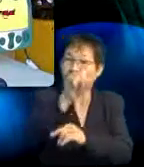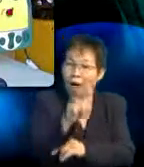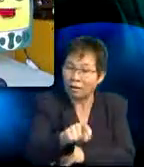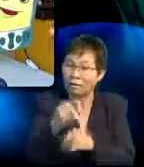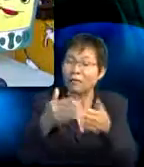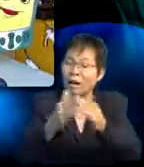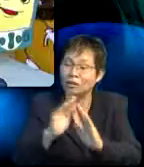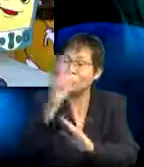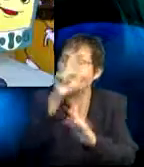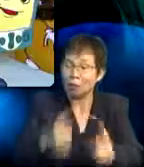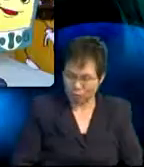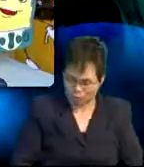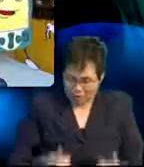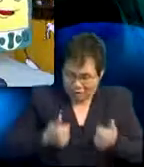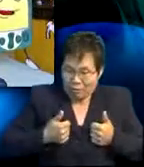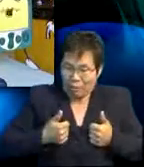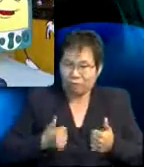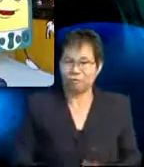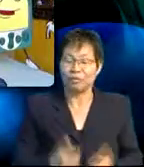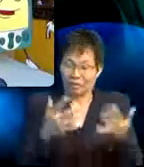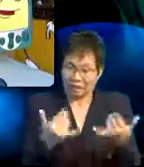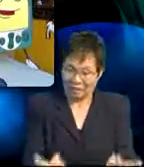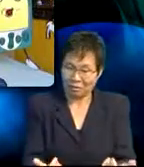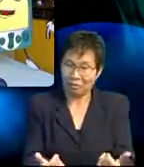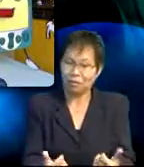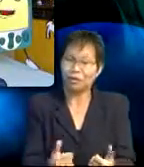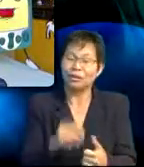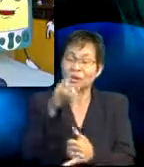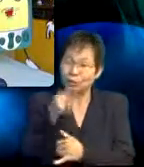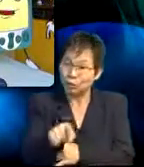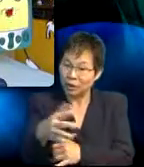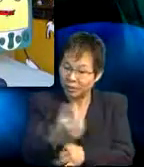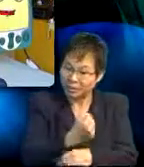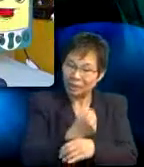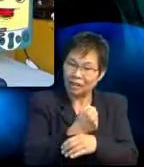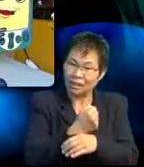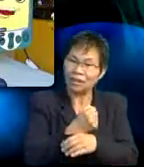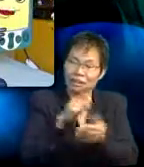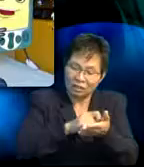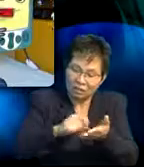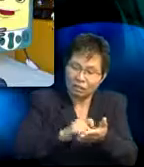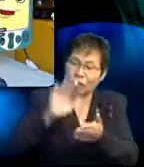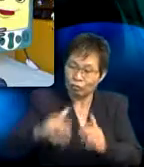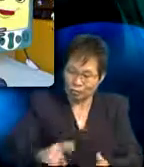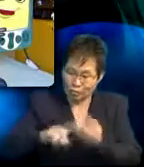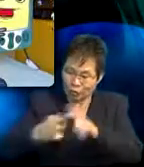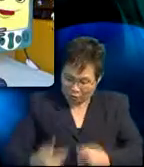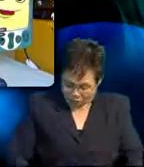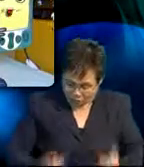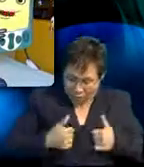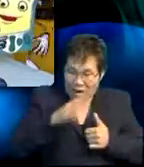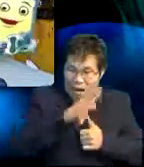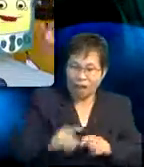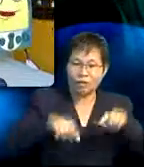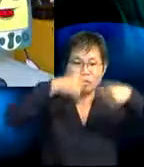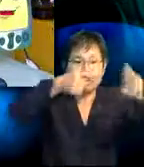asks you where you live. Now, you can take down your friends' addresses